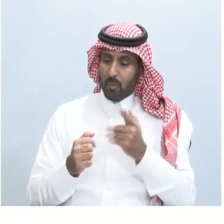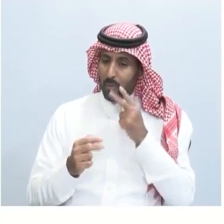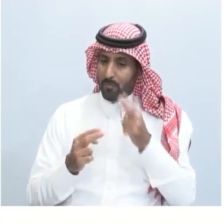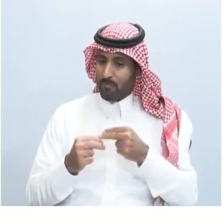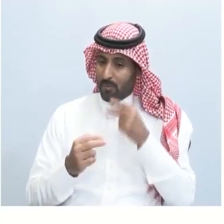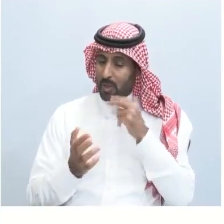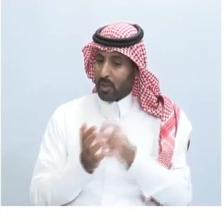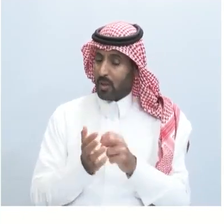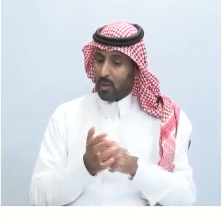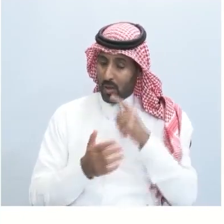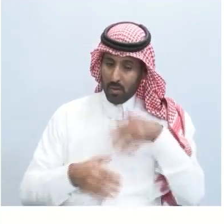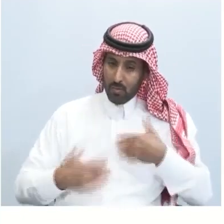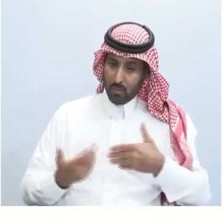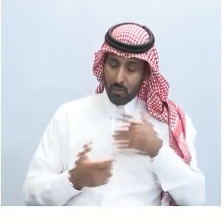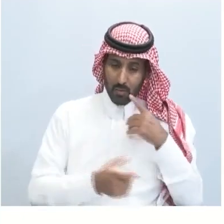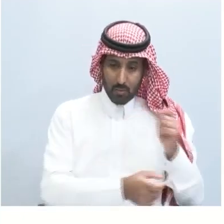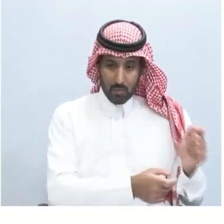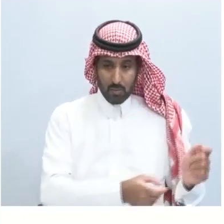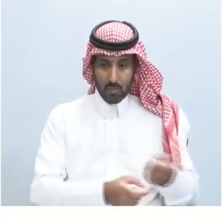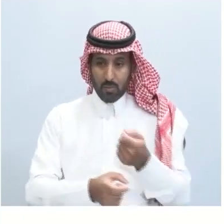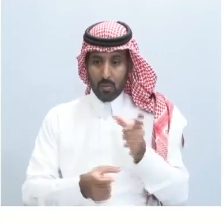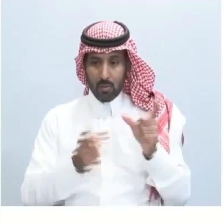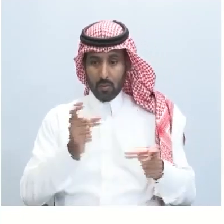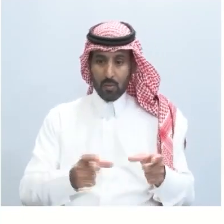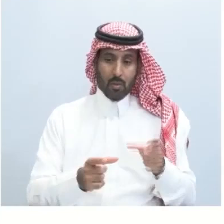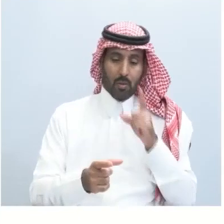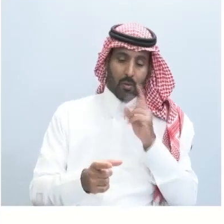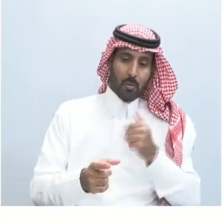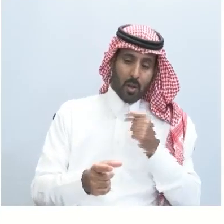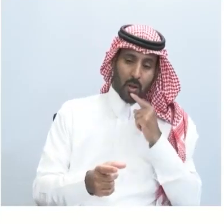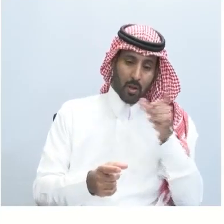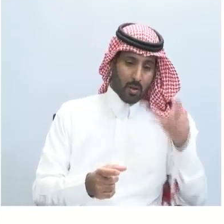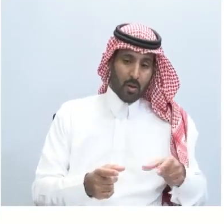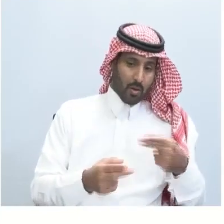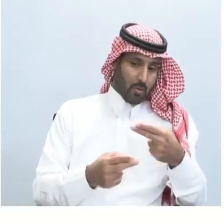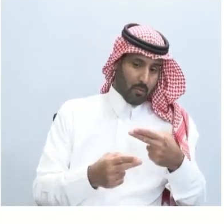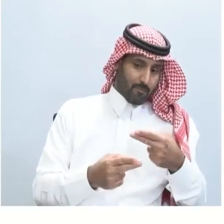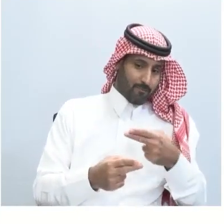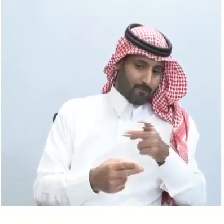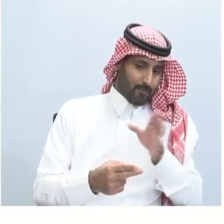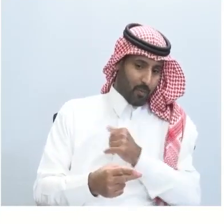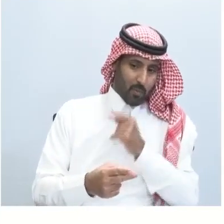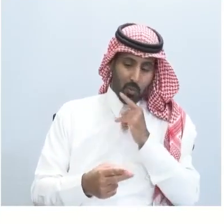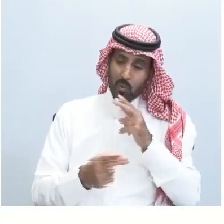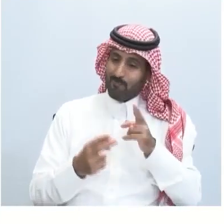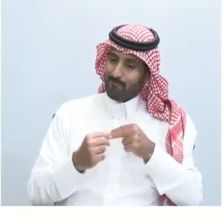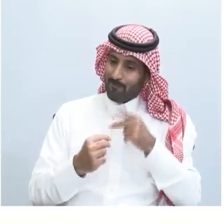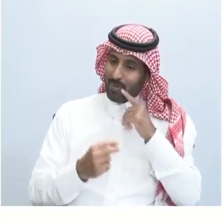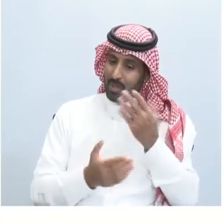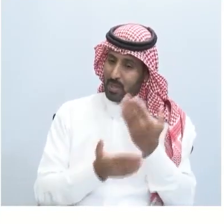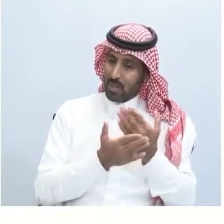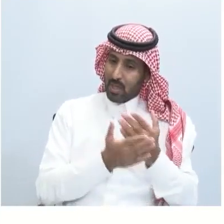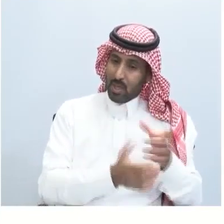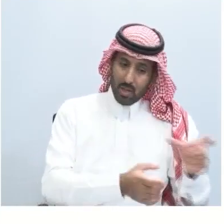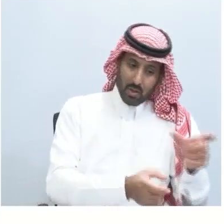here. So the correct answer, players are not allowed to use their hands in order to redirect